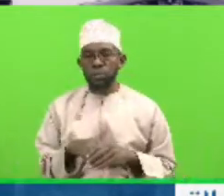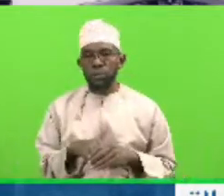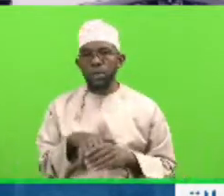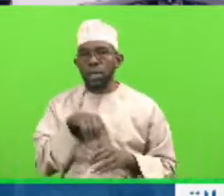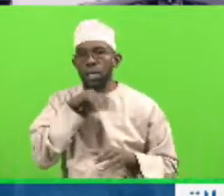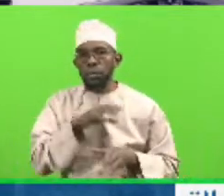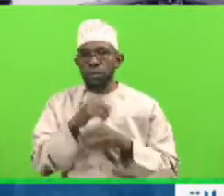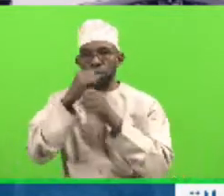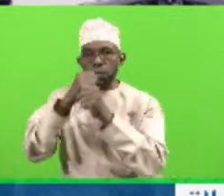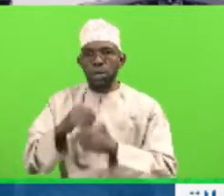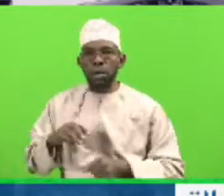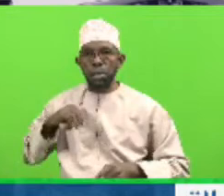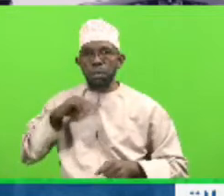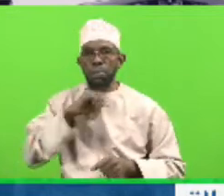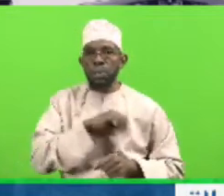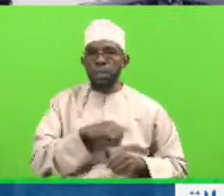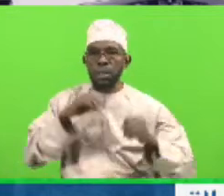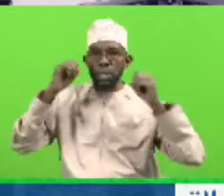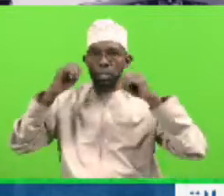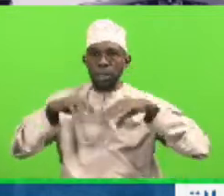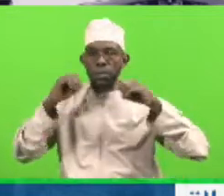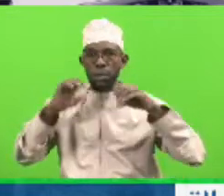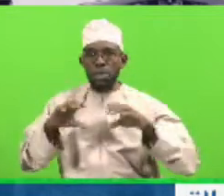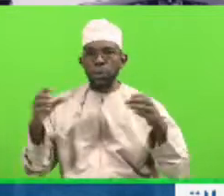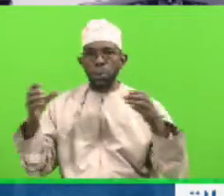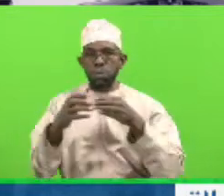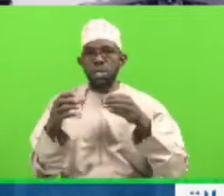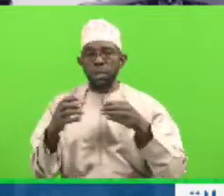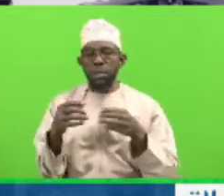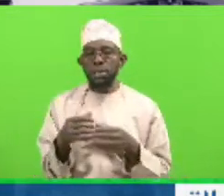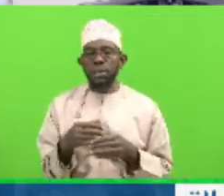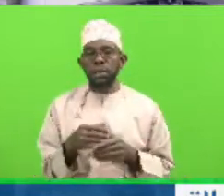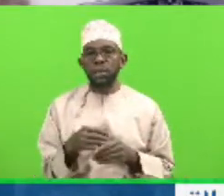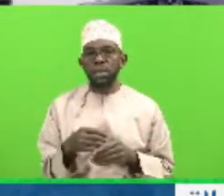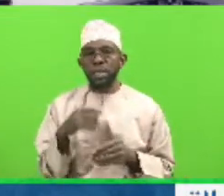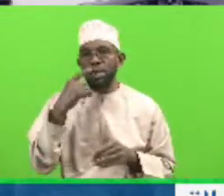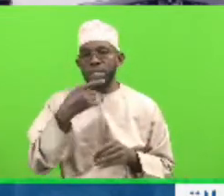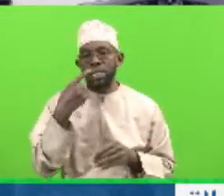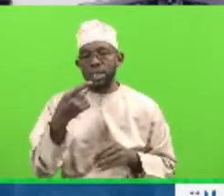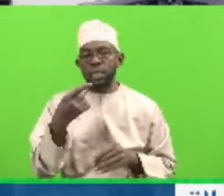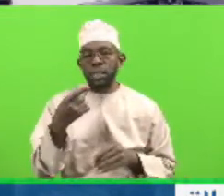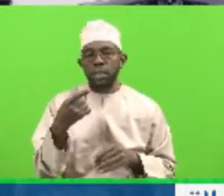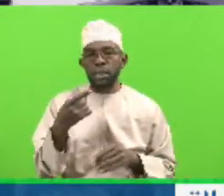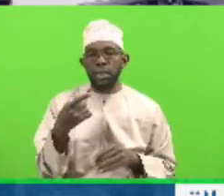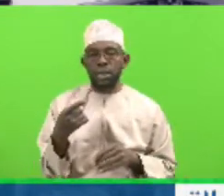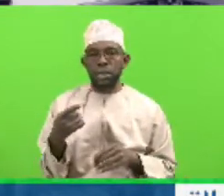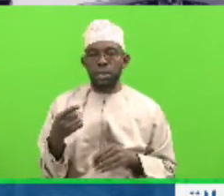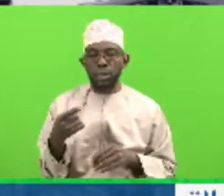Prophet Muhammad sallallahu alaihi wasallam feared for this ummah. And he said,